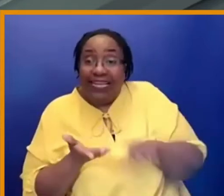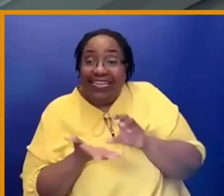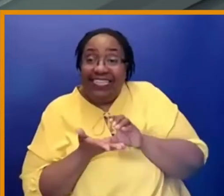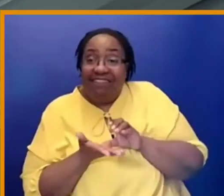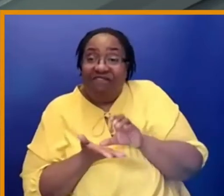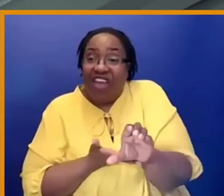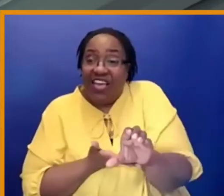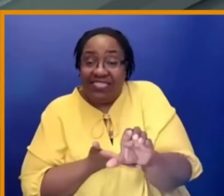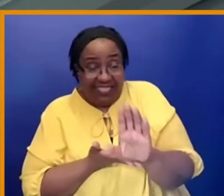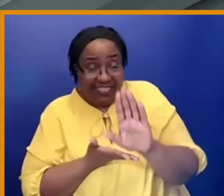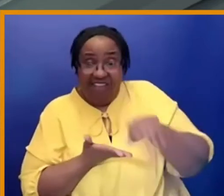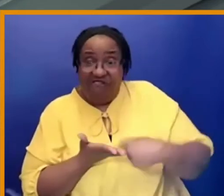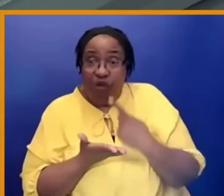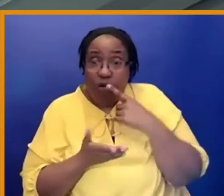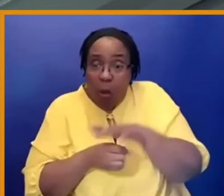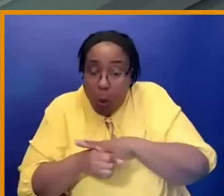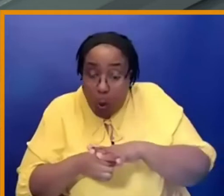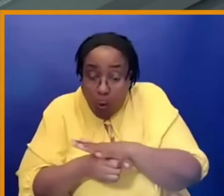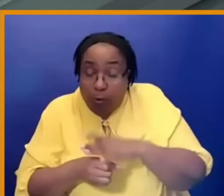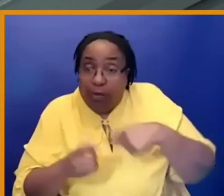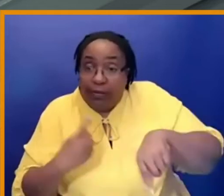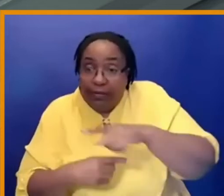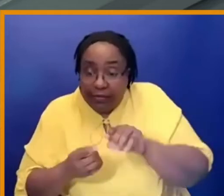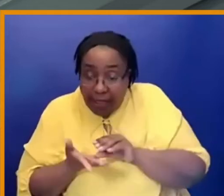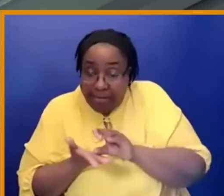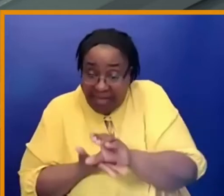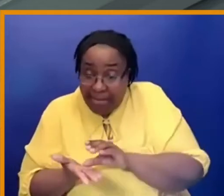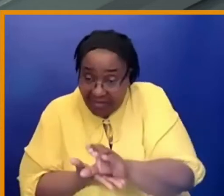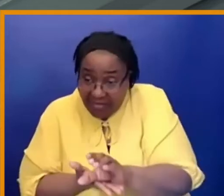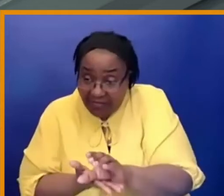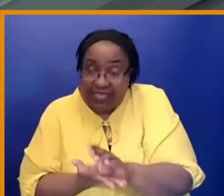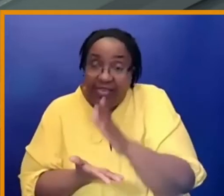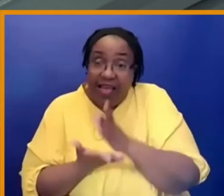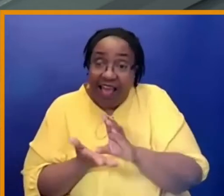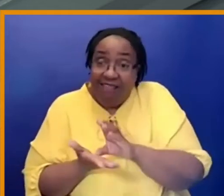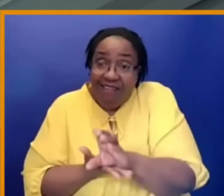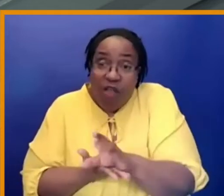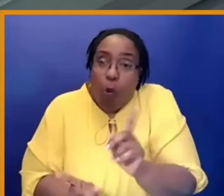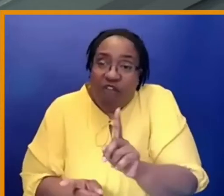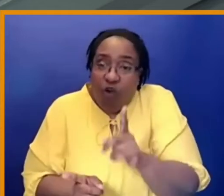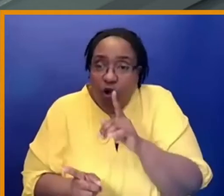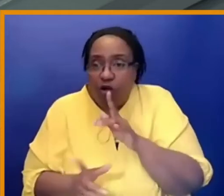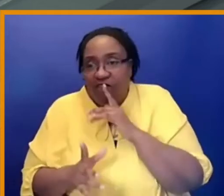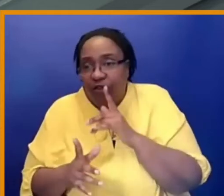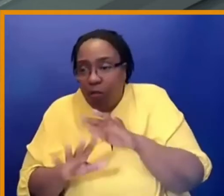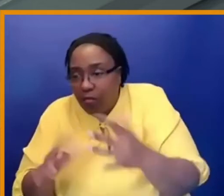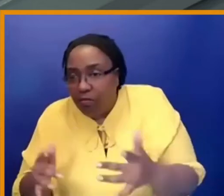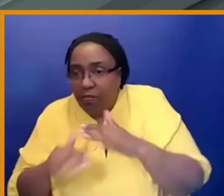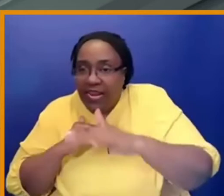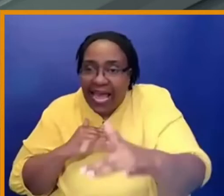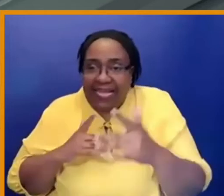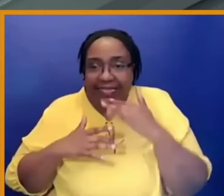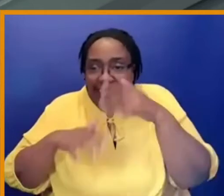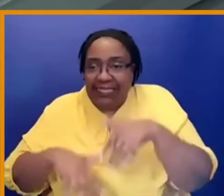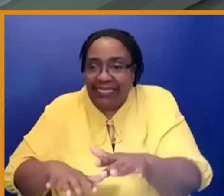that planning and spending decisions at the local level are genuinely geared to nature's recovery. The government again has spoken fine words